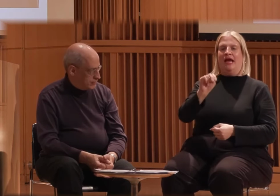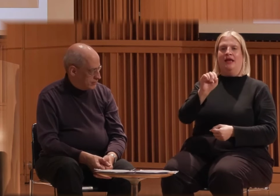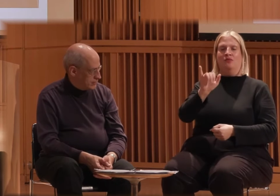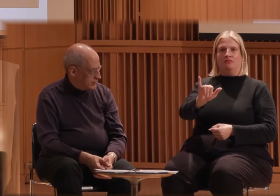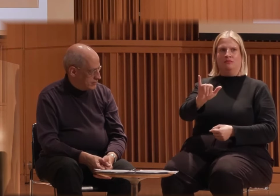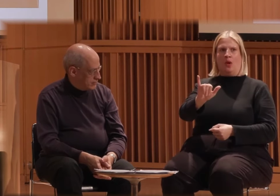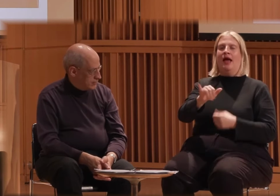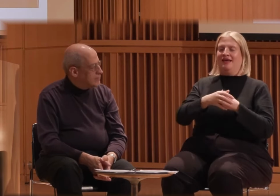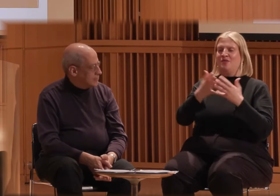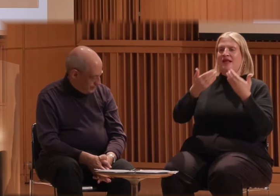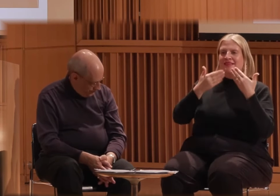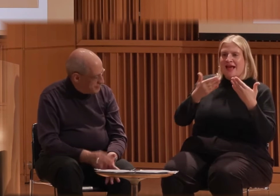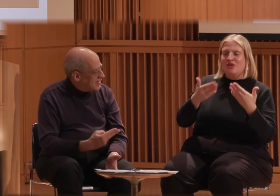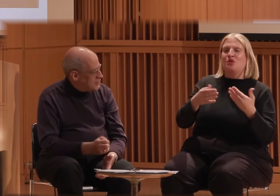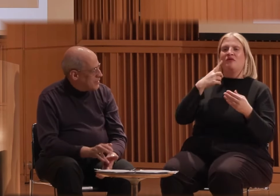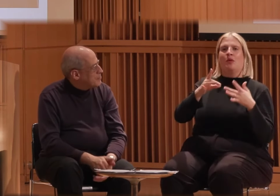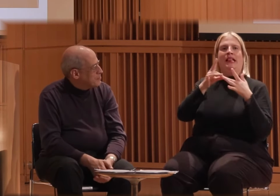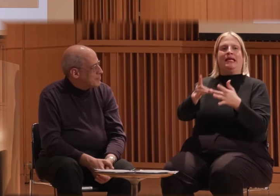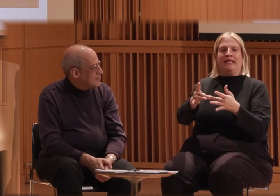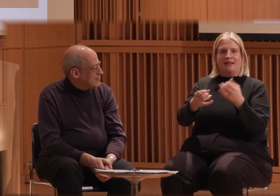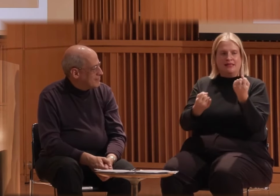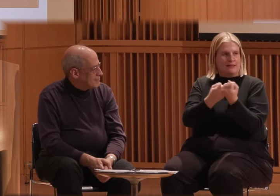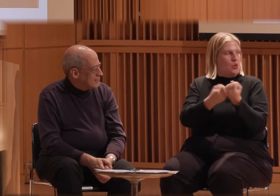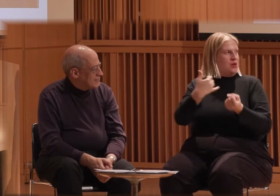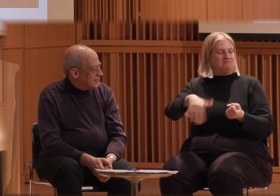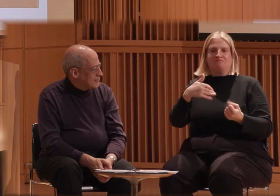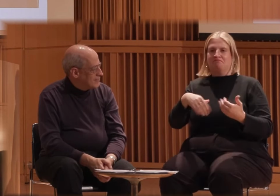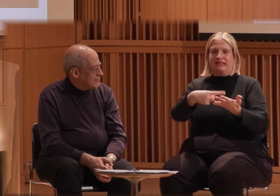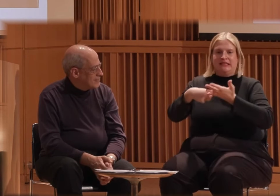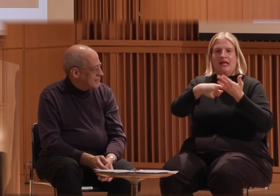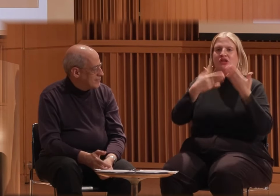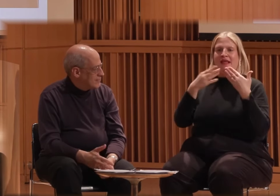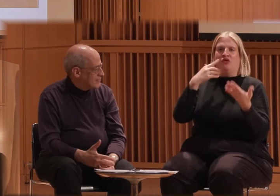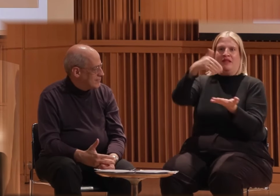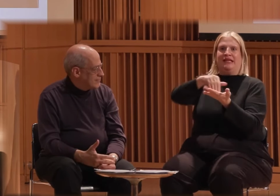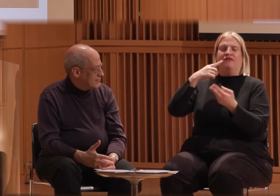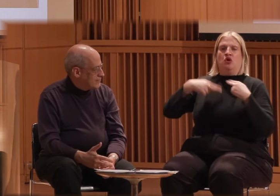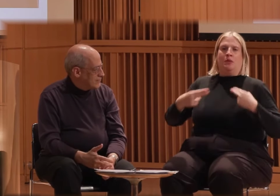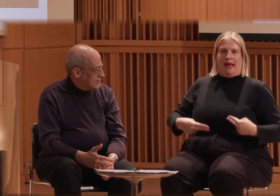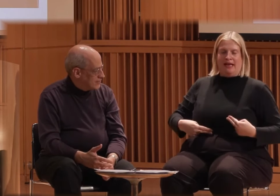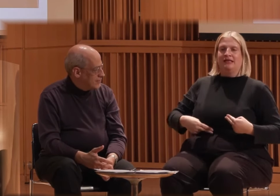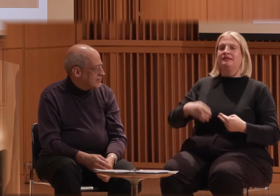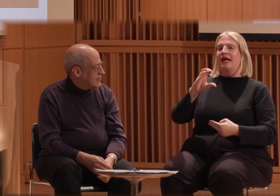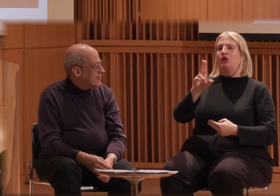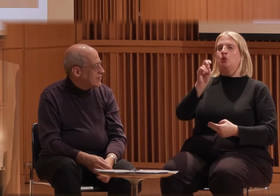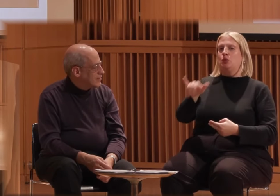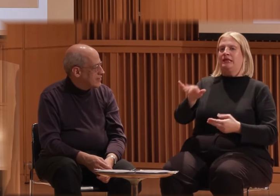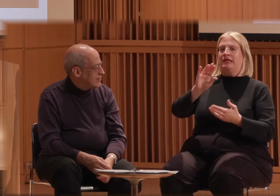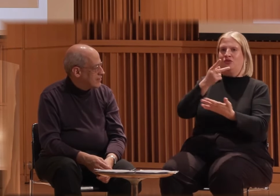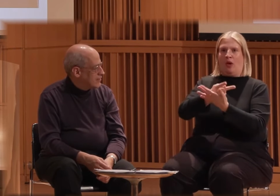and thank you again for leading this important discussion. Thanks again to the Center for the Humanities at CUNY Graduate School,